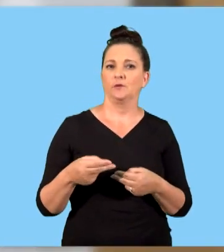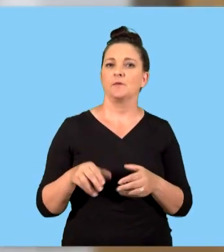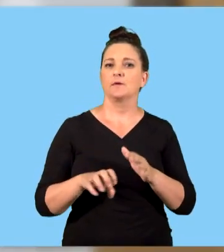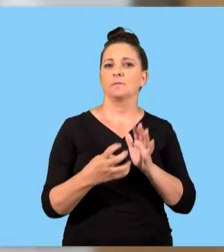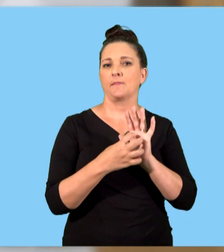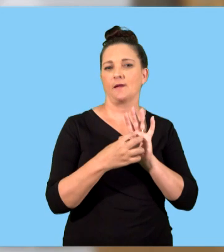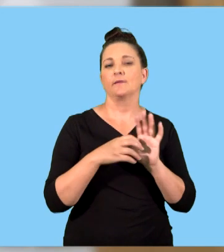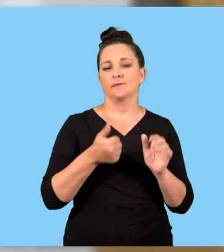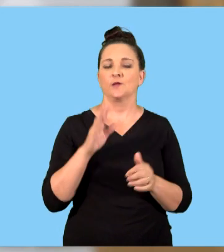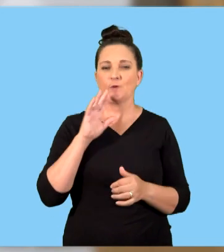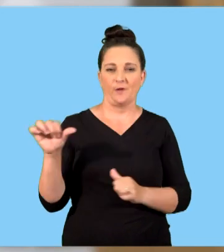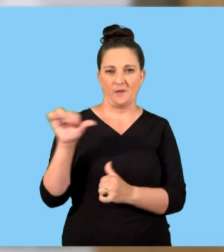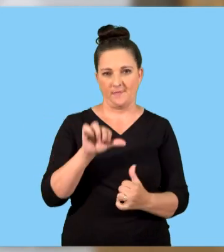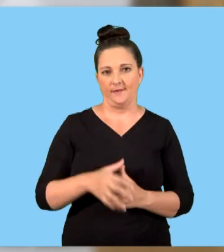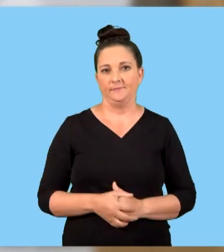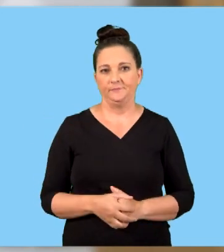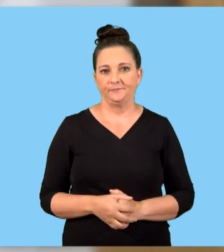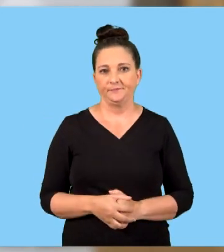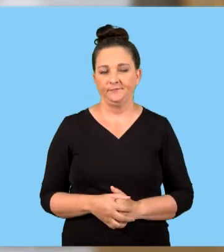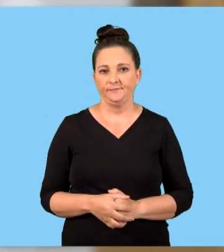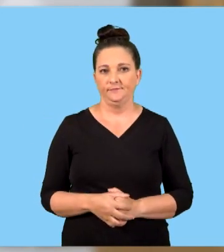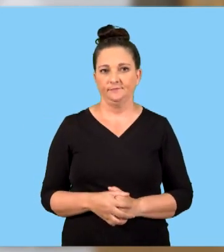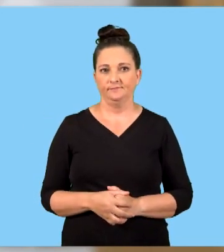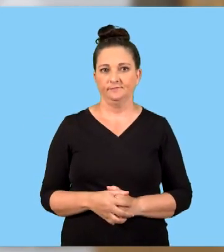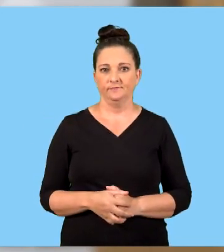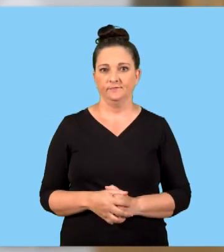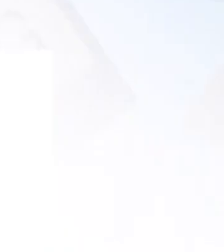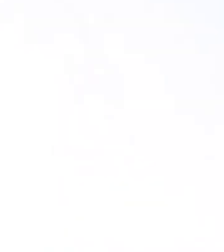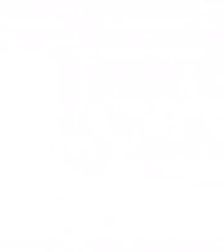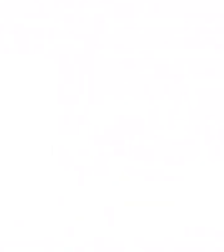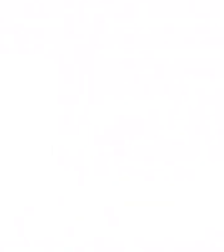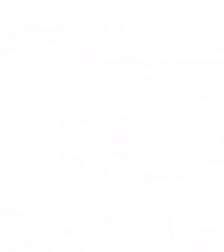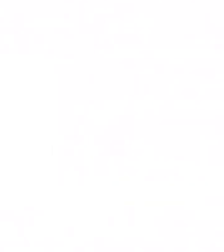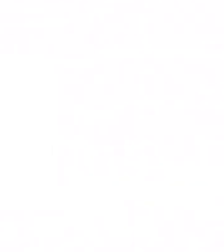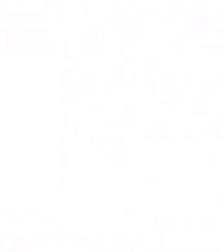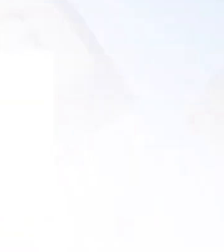advert break. After the break, we'll continue with more sums. See you now.